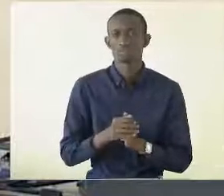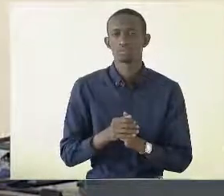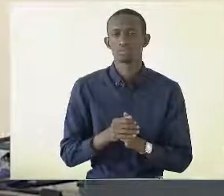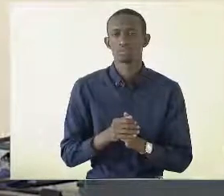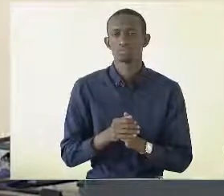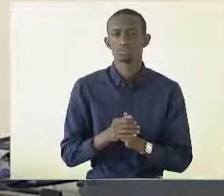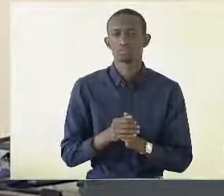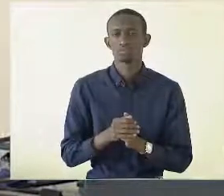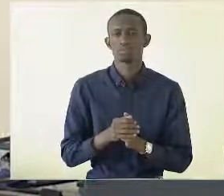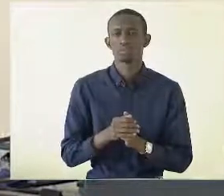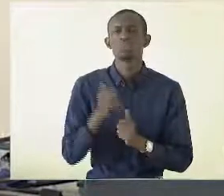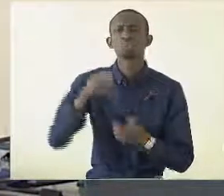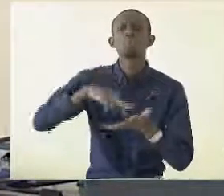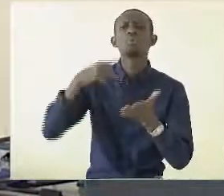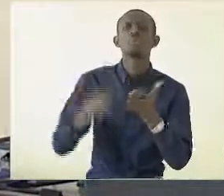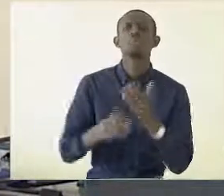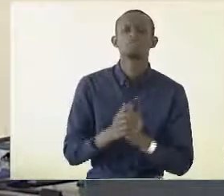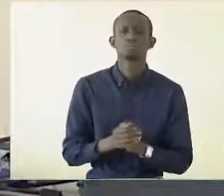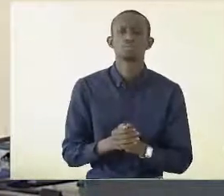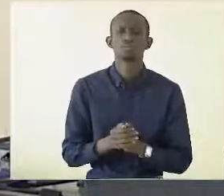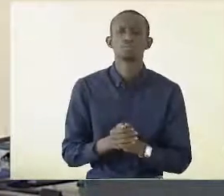UNEP. What is it?